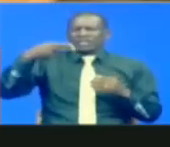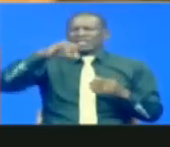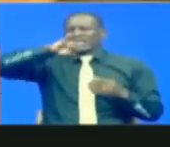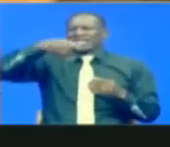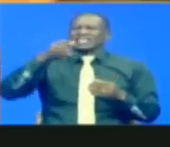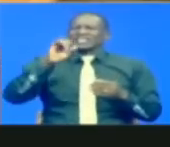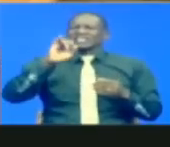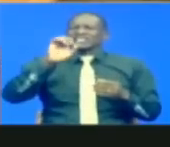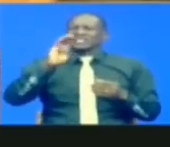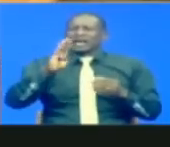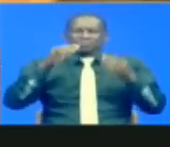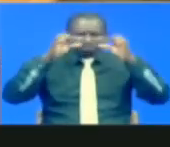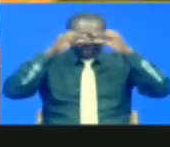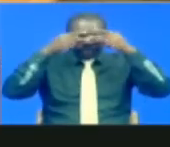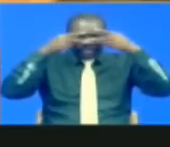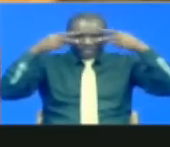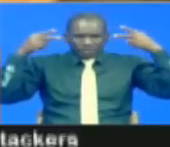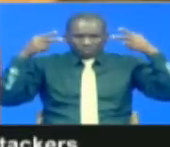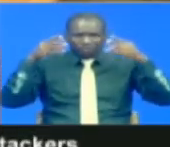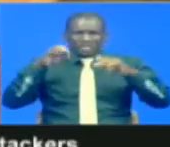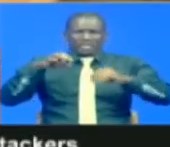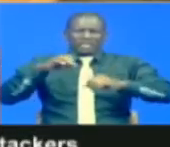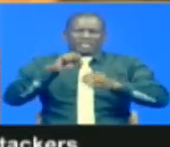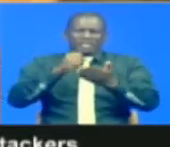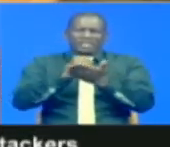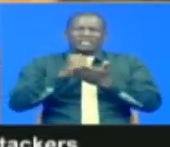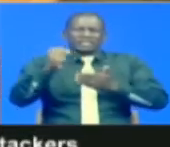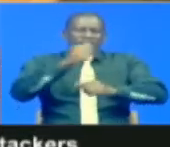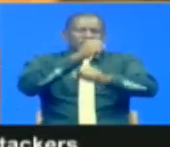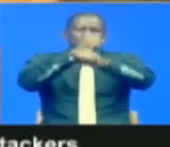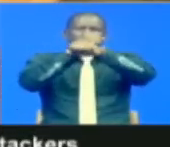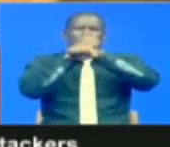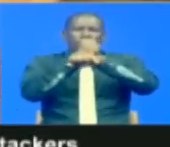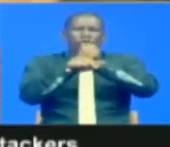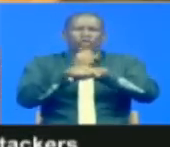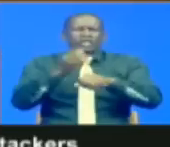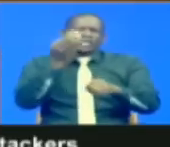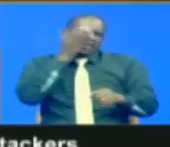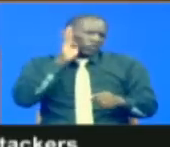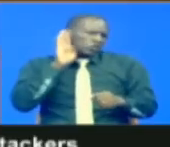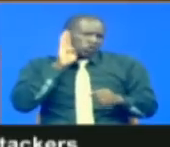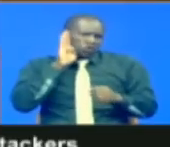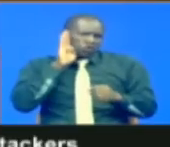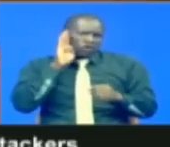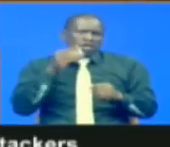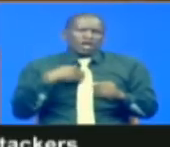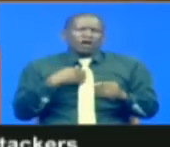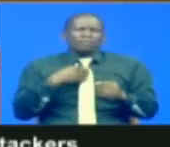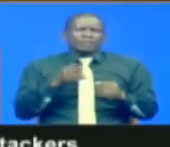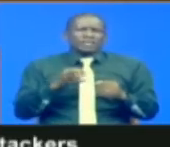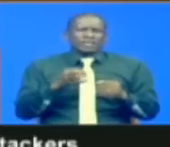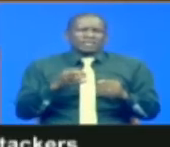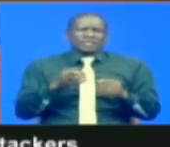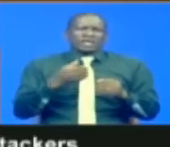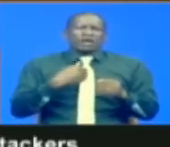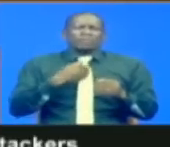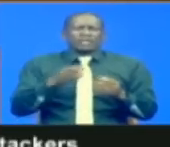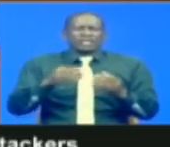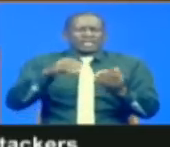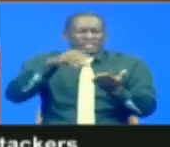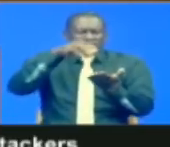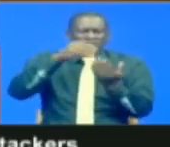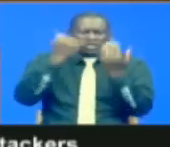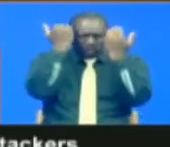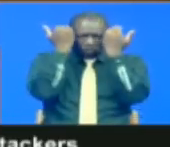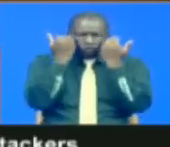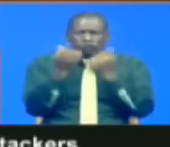Muslim students in St. Paul's Kiwanjani Secondary School in Isiolo has been in the corridors of justice for more than 3 years.